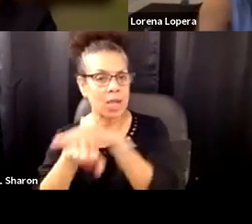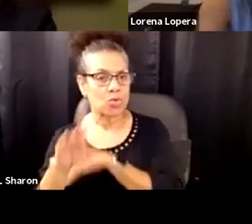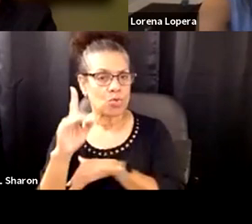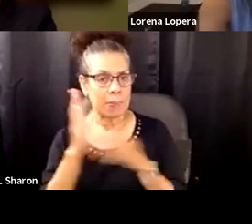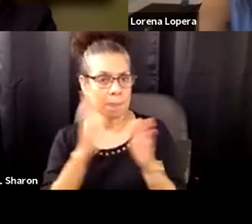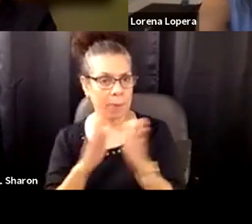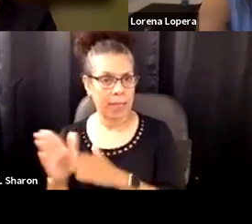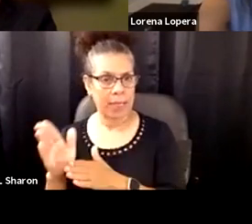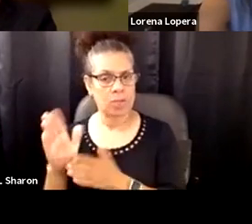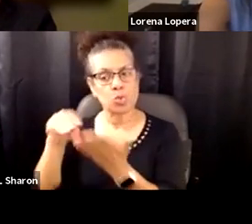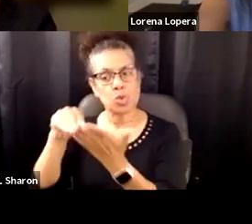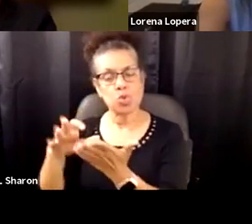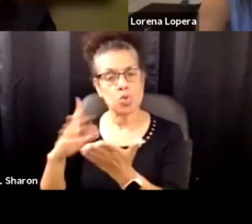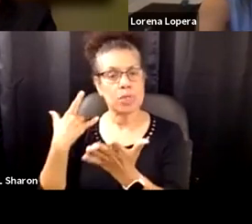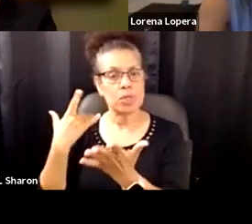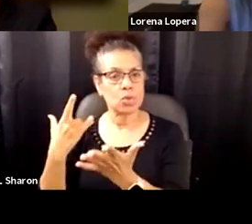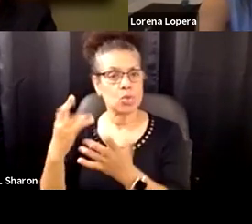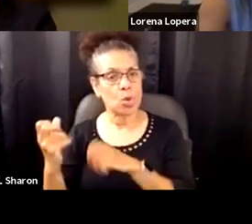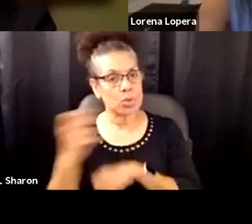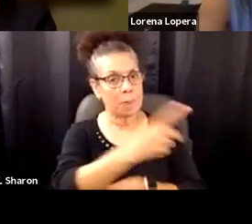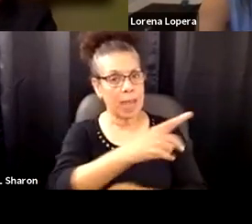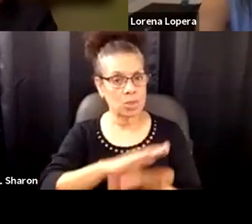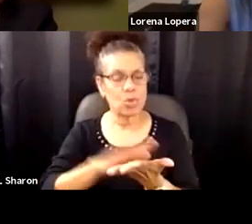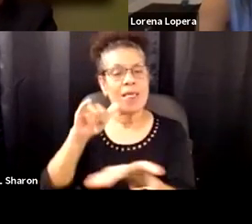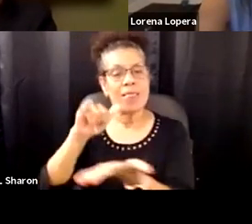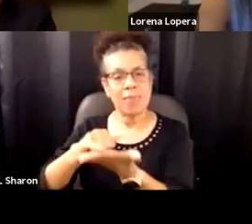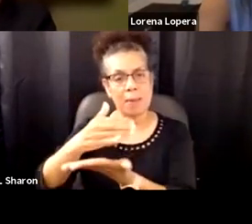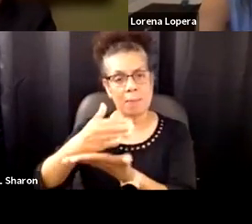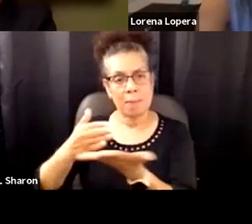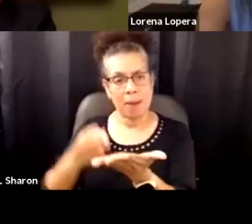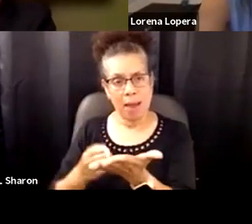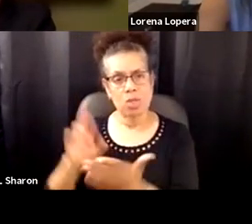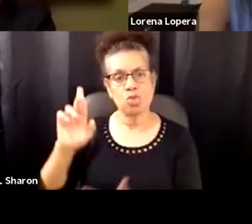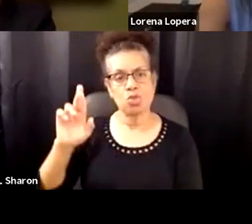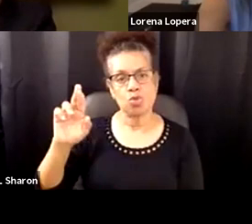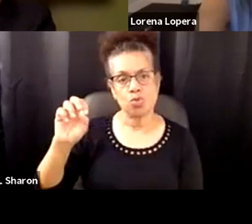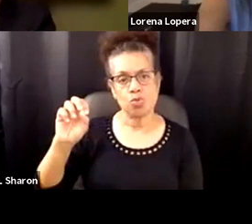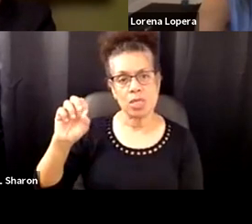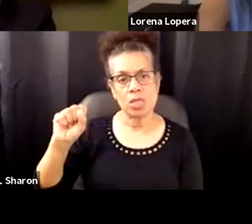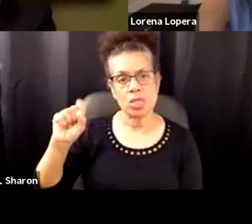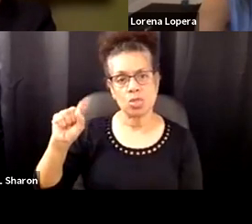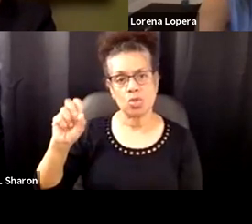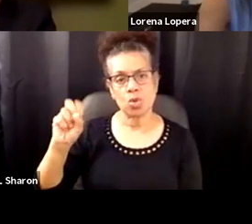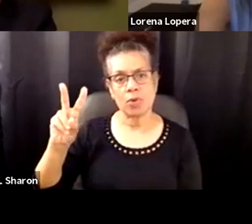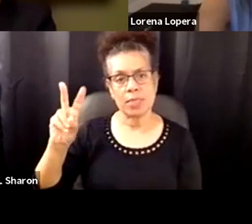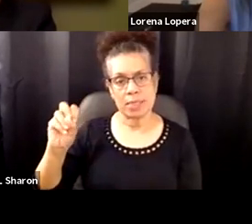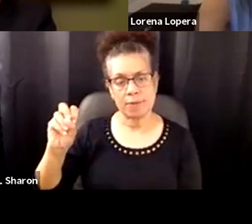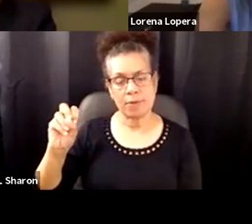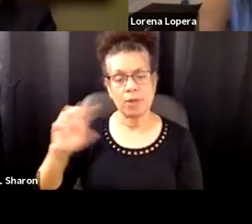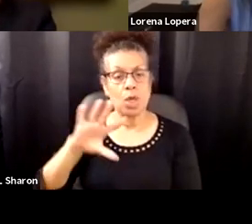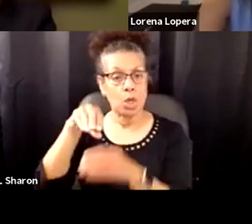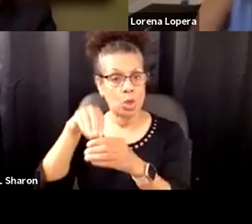back to school and that is a restorative process um and it is it's a collaborative process that includes the